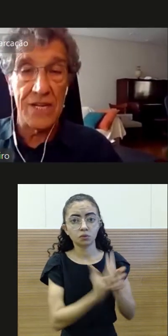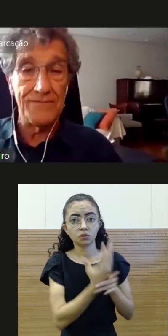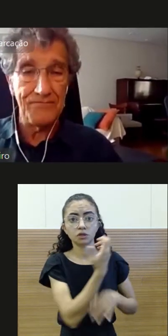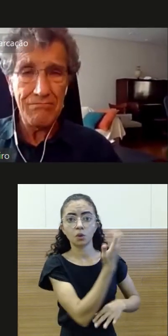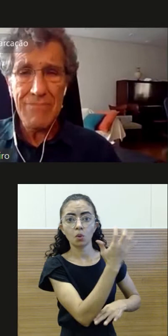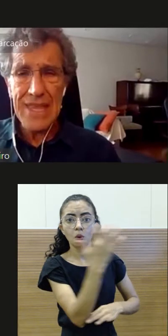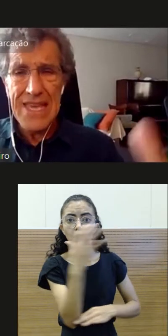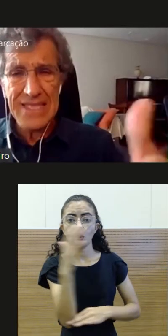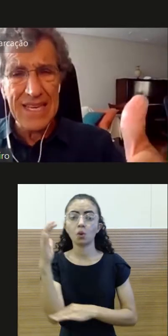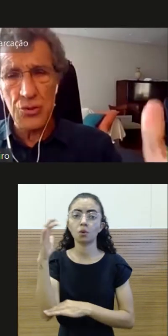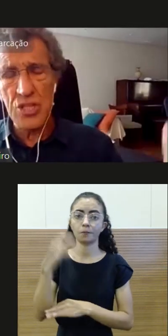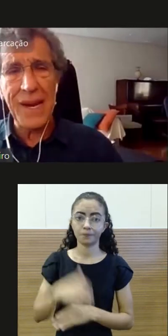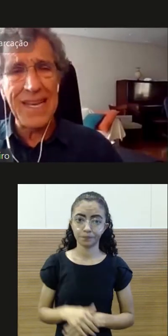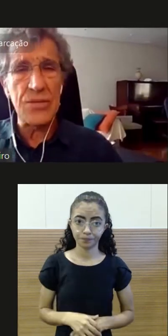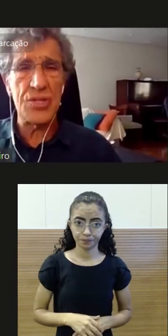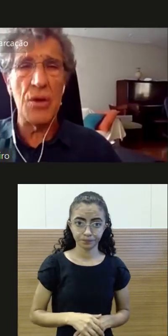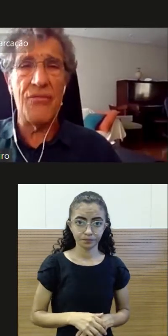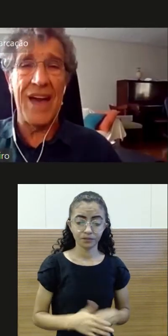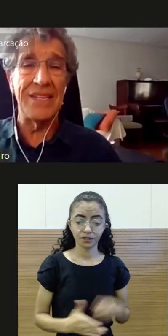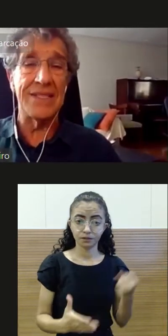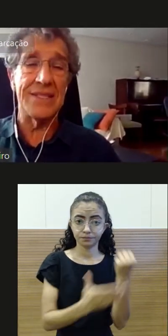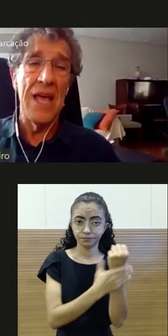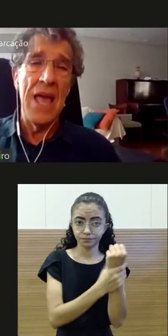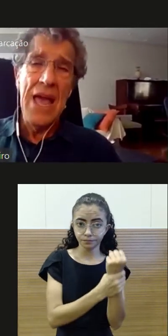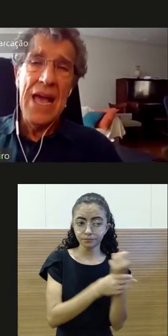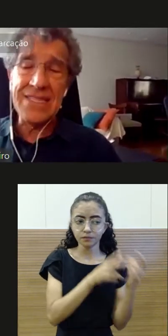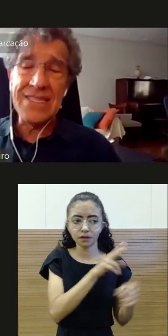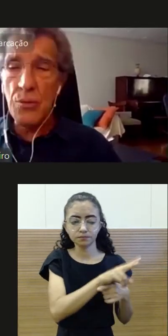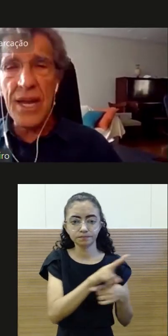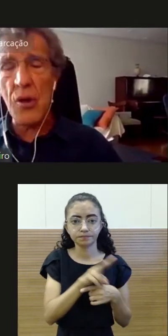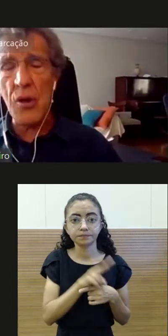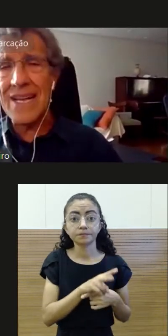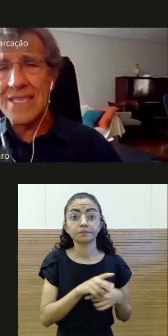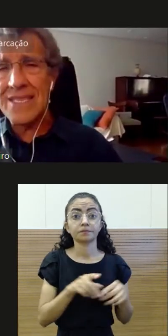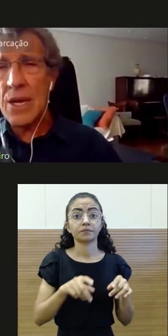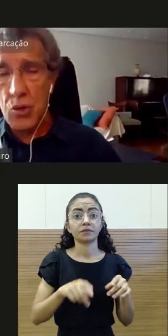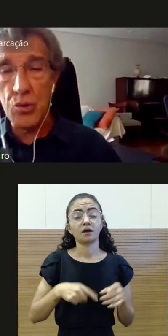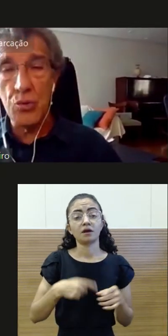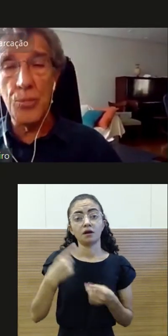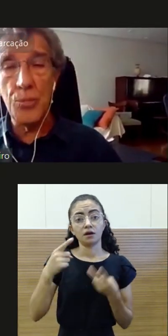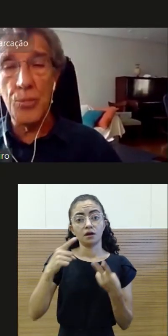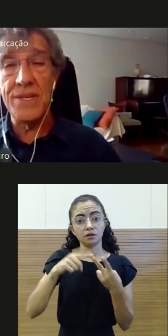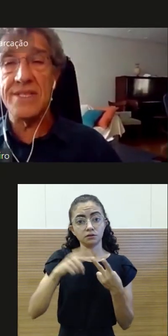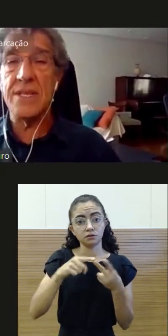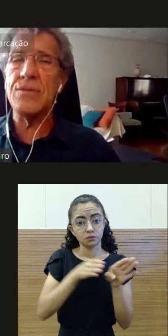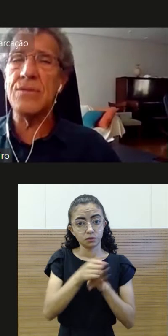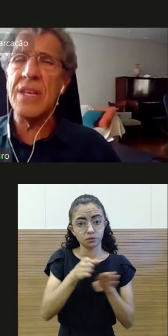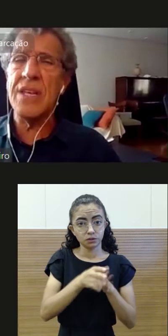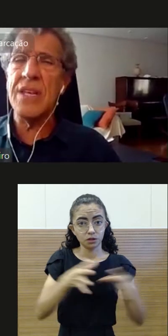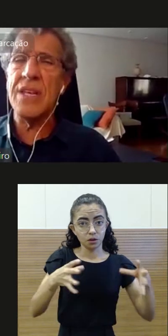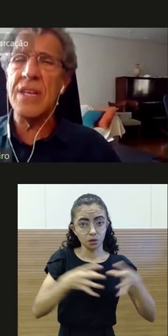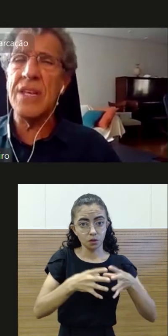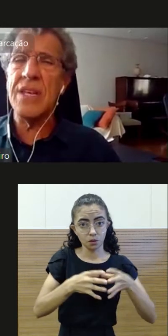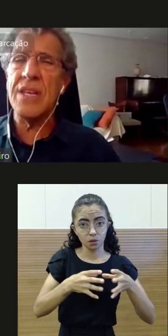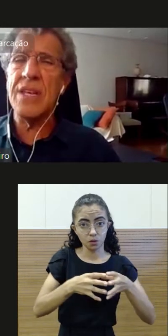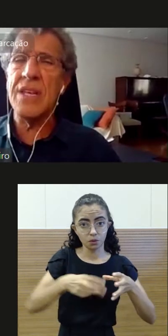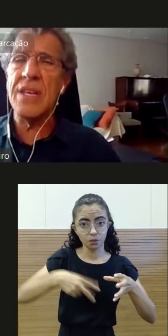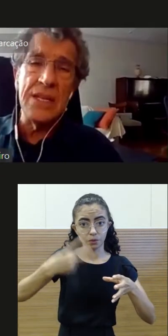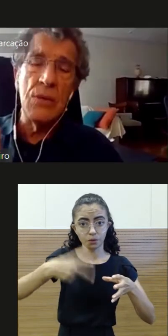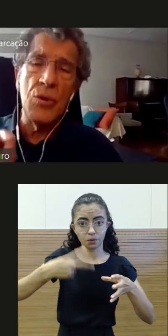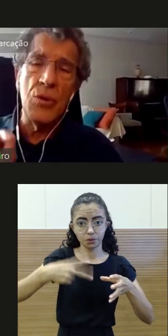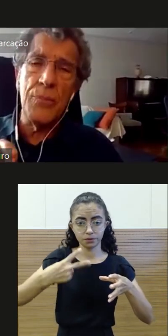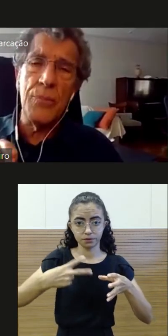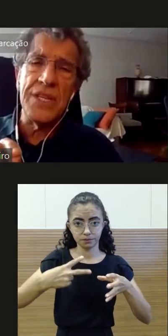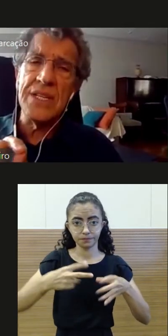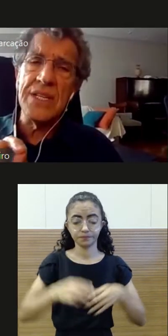best if it is produced in a sustainable manner, family agriculture. And the reason for these are many. The second recommendation is